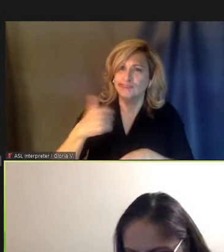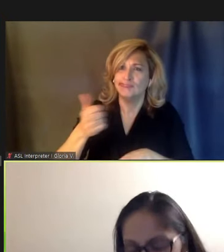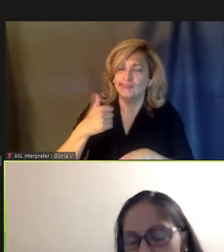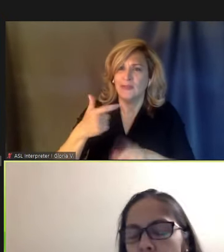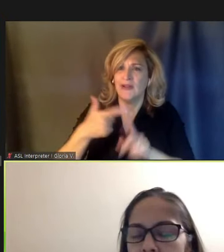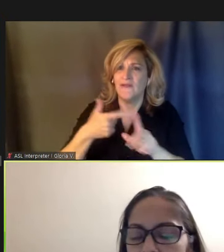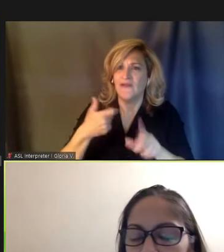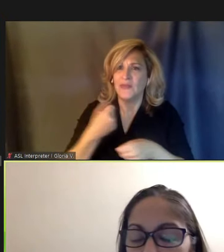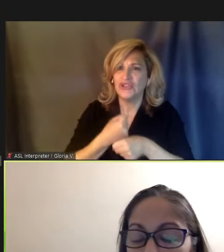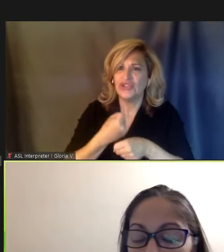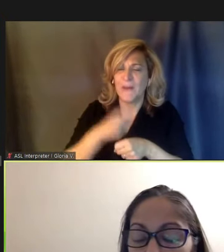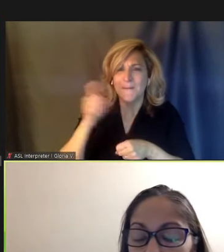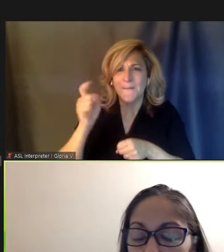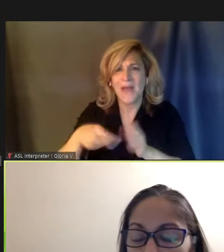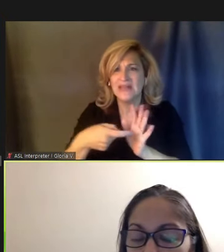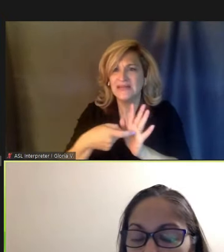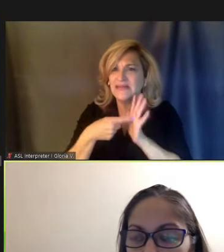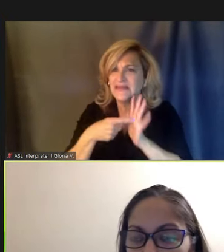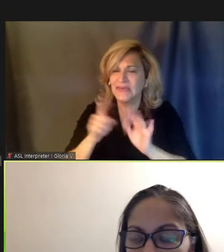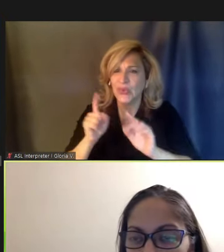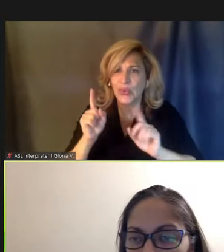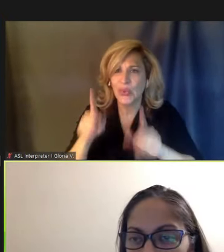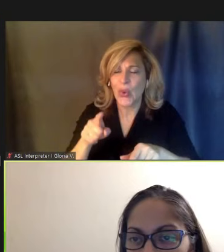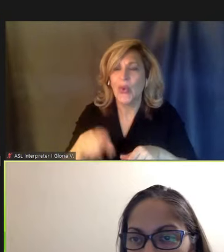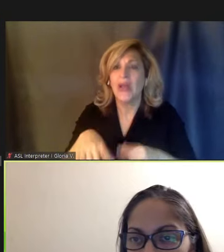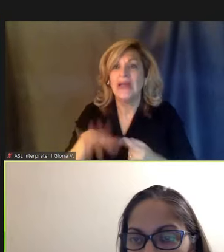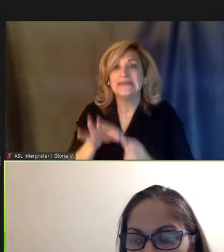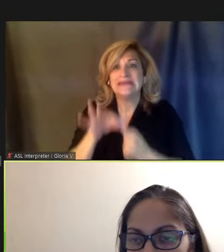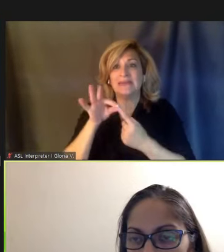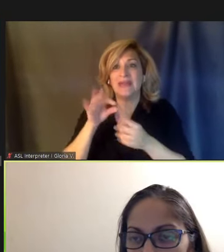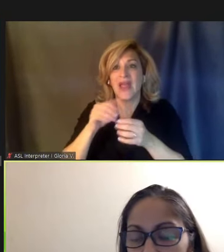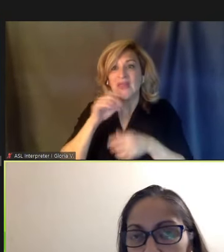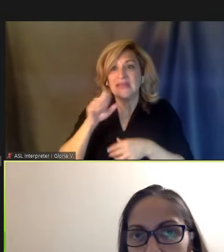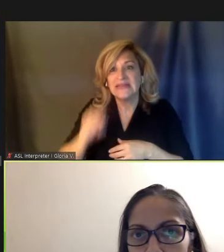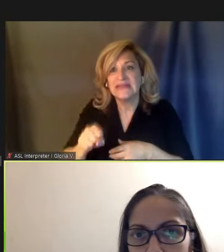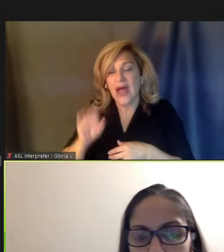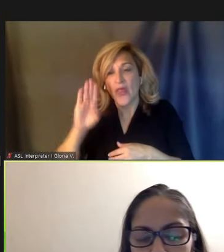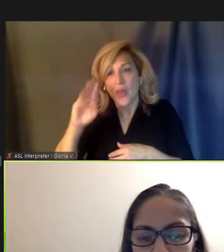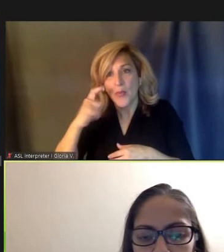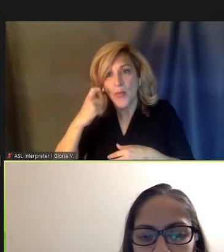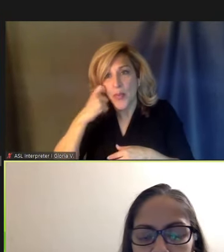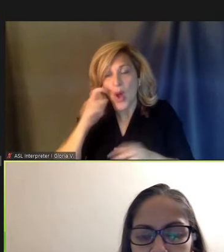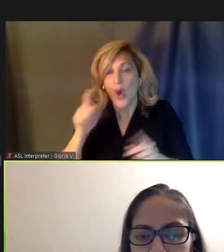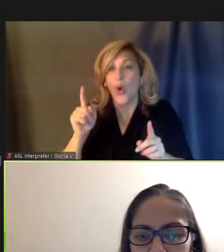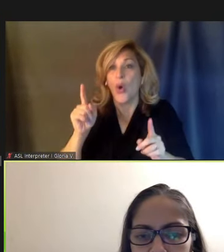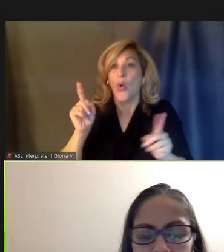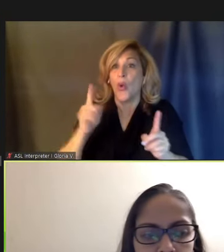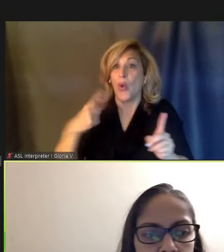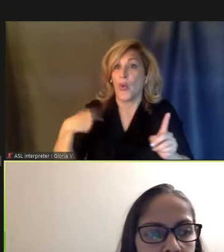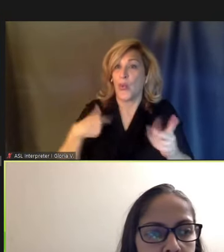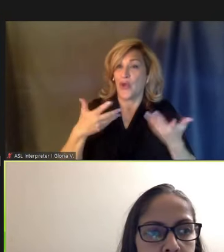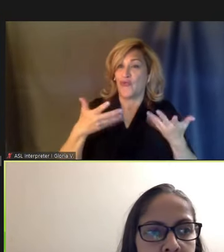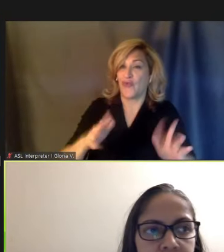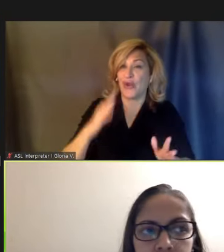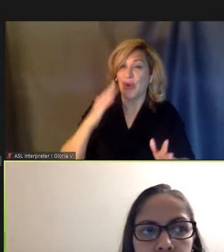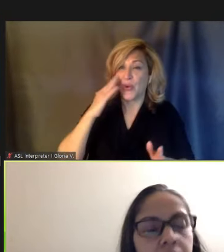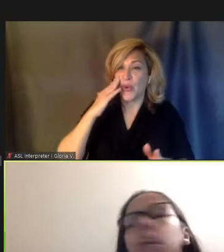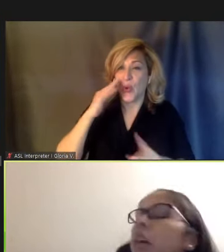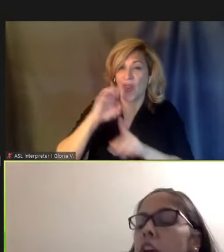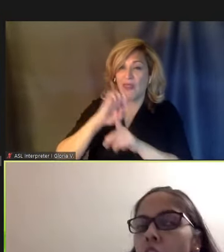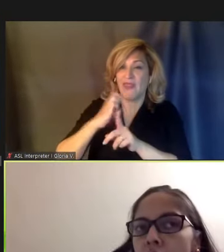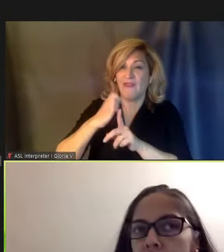jobs. And especially in the South Bronx, where we already know that the environmental impact